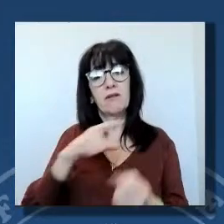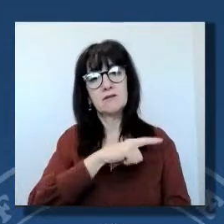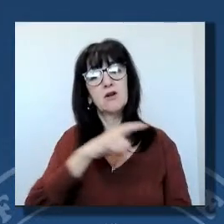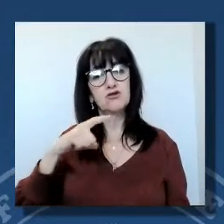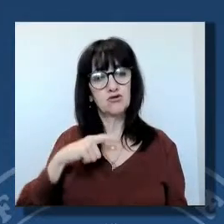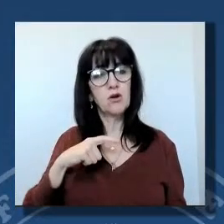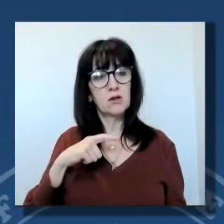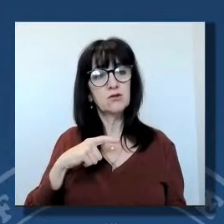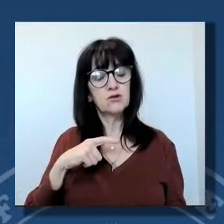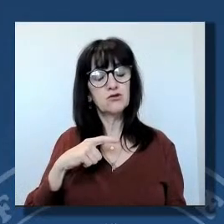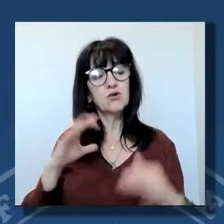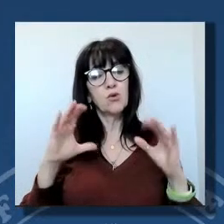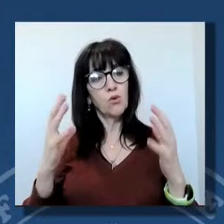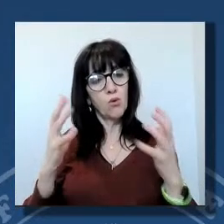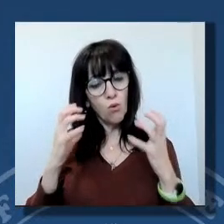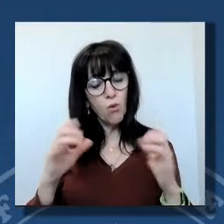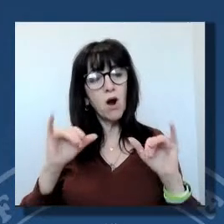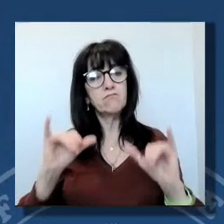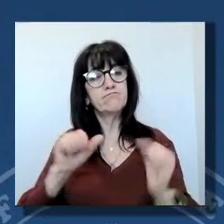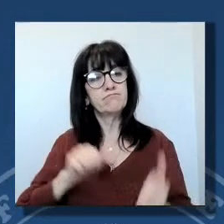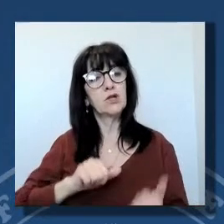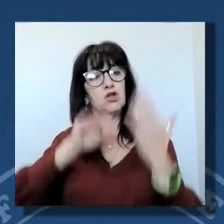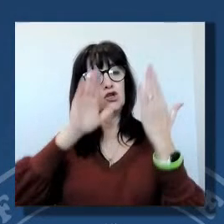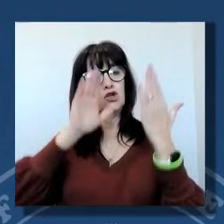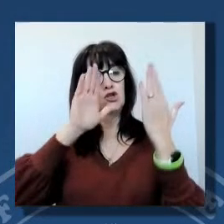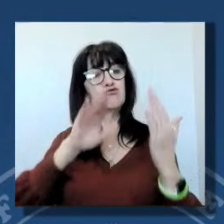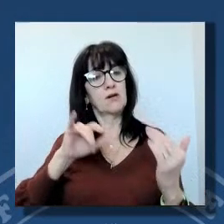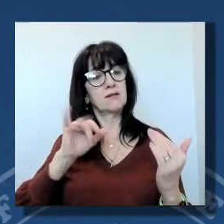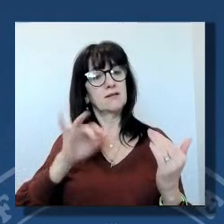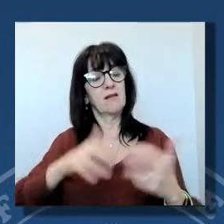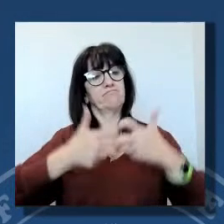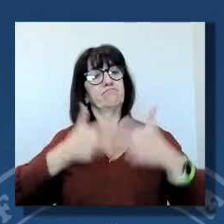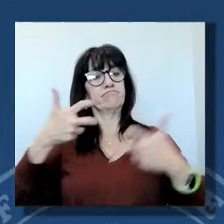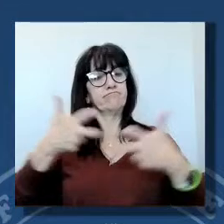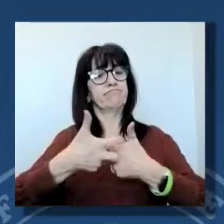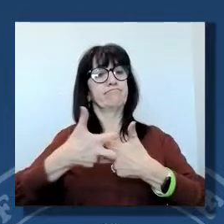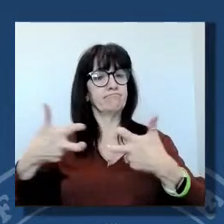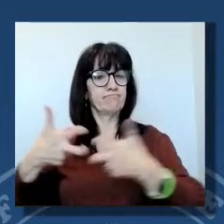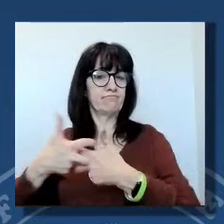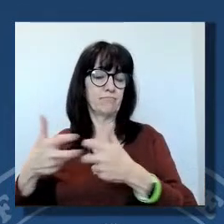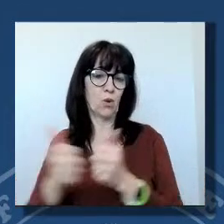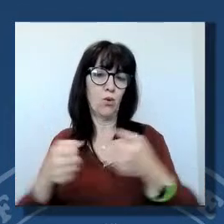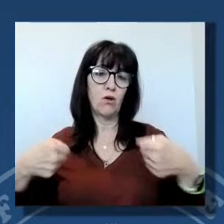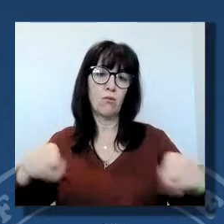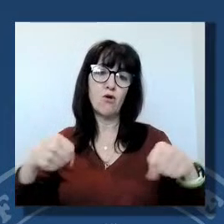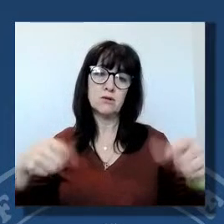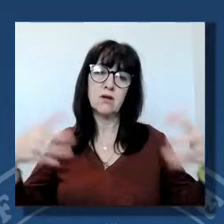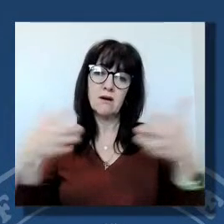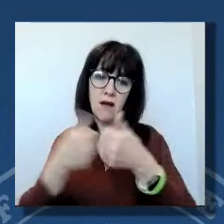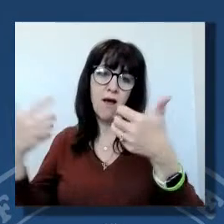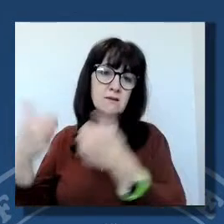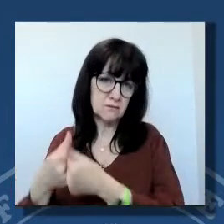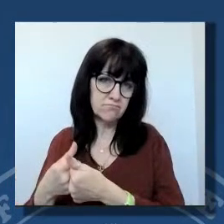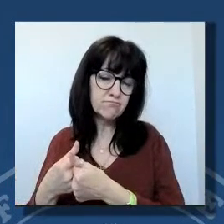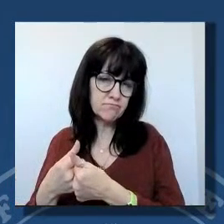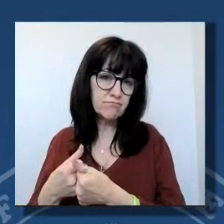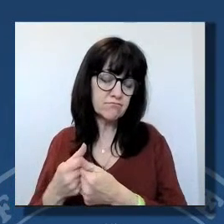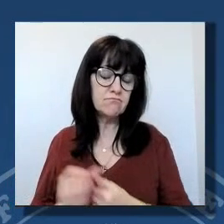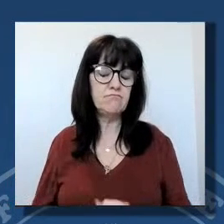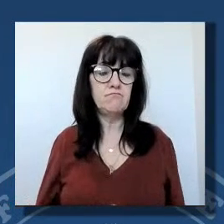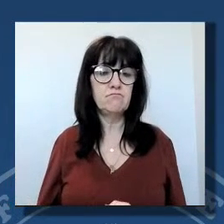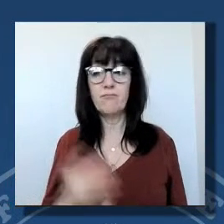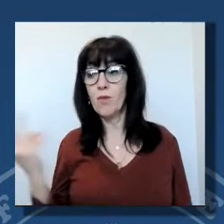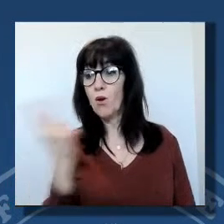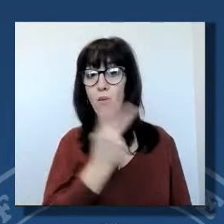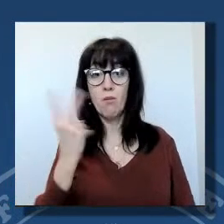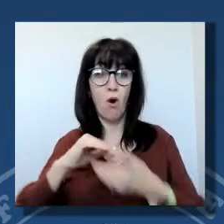step forward in addressing that question, and we're thankful for him and Secretary Majeski for